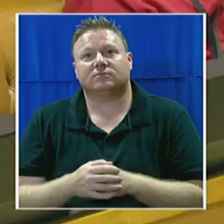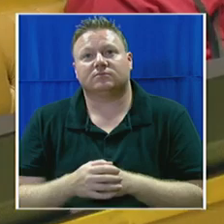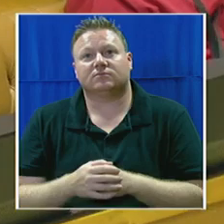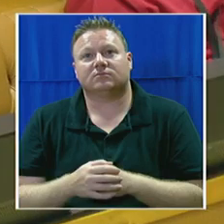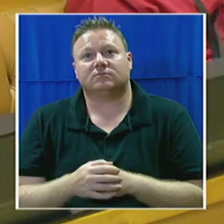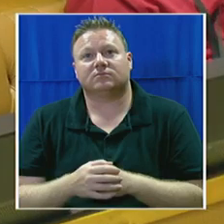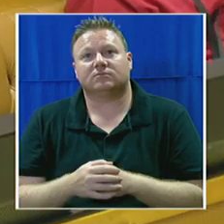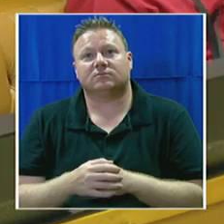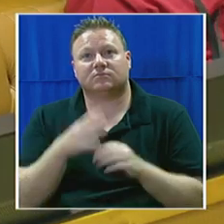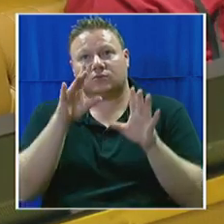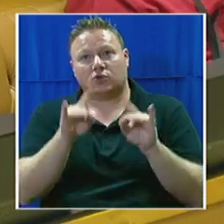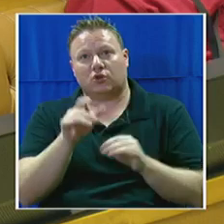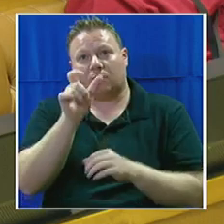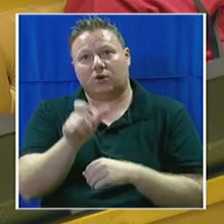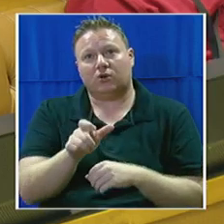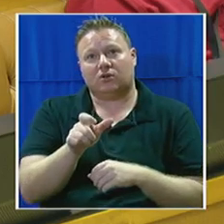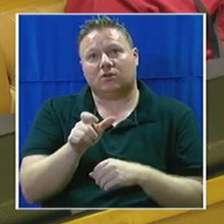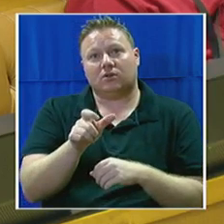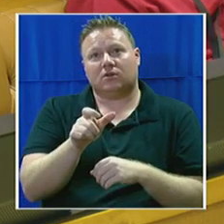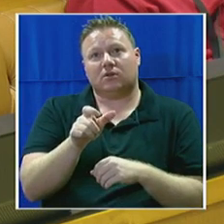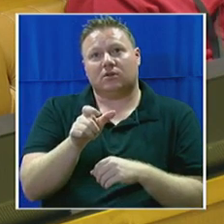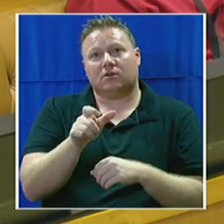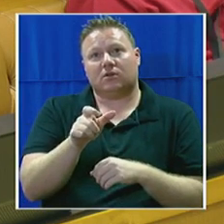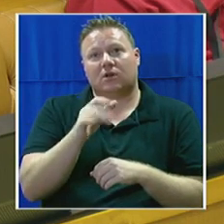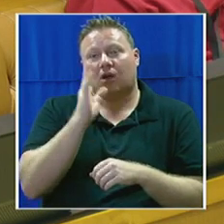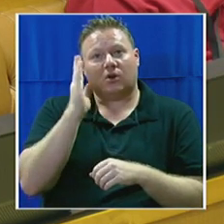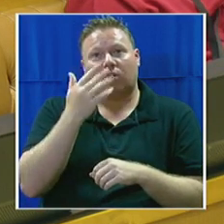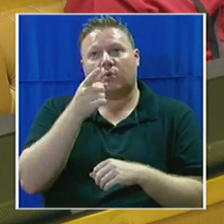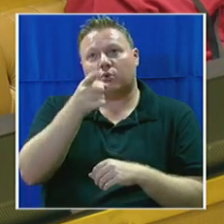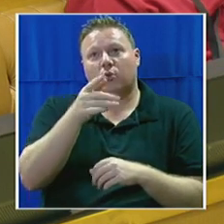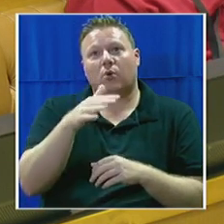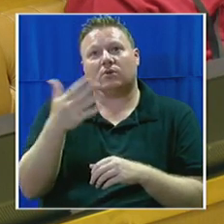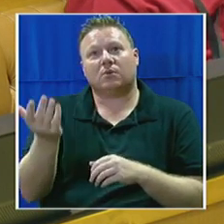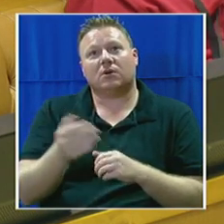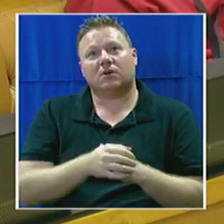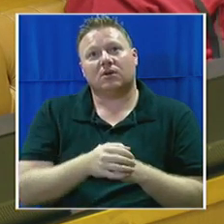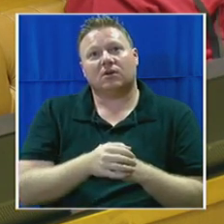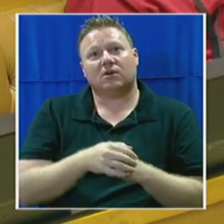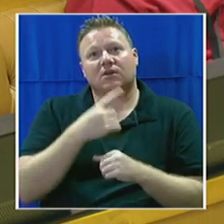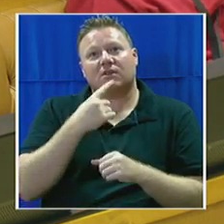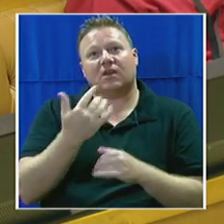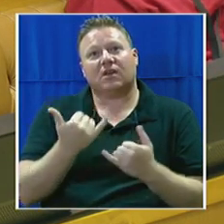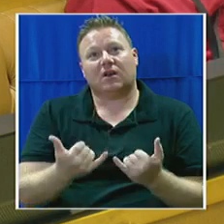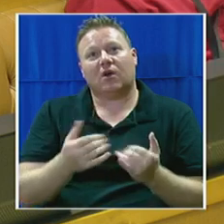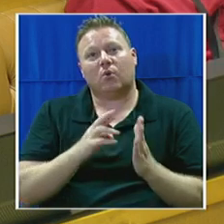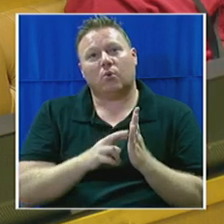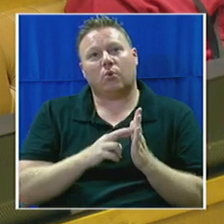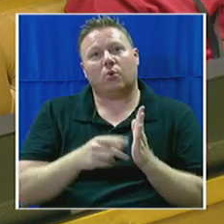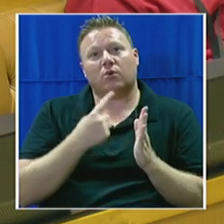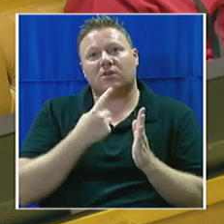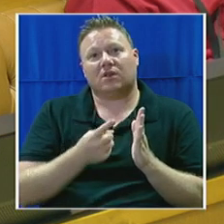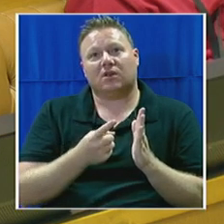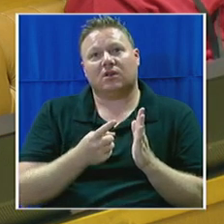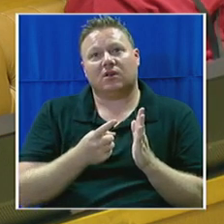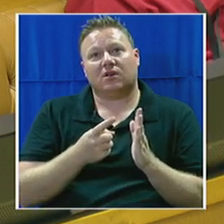presiding officer that was there, I don't remember whether it was you or someone else, just said now that the rules says that